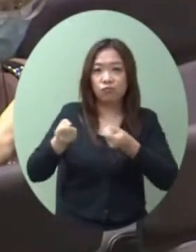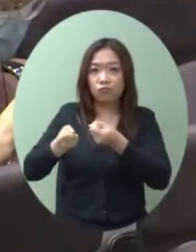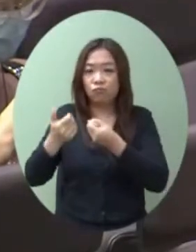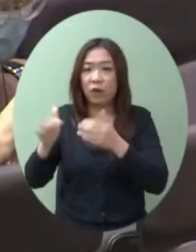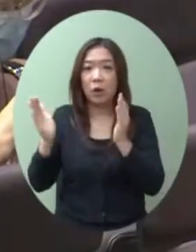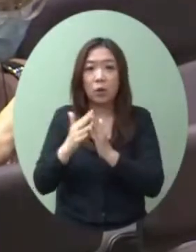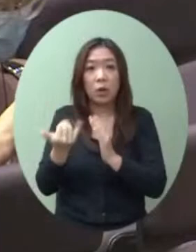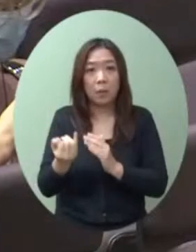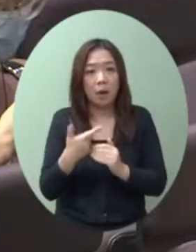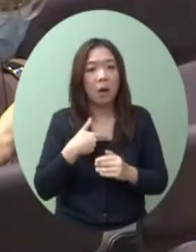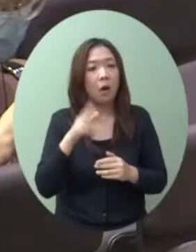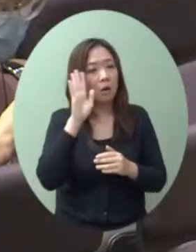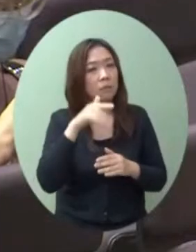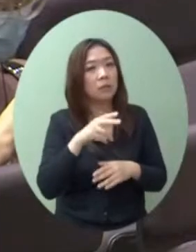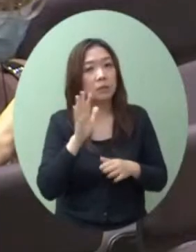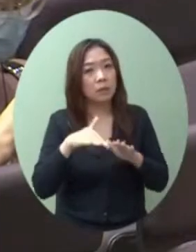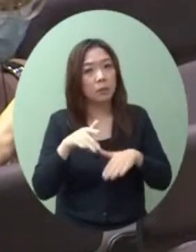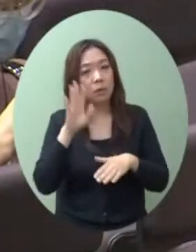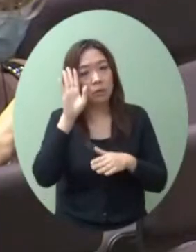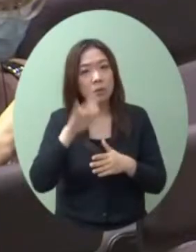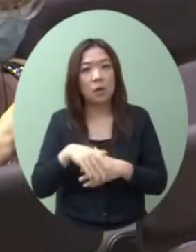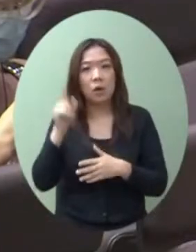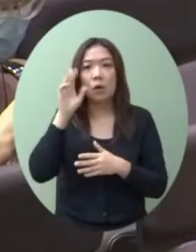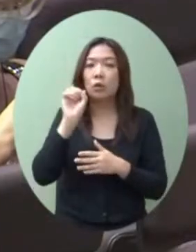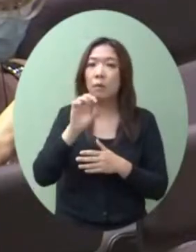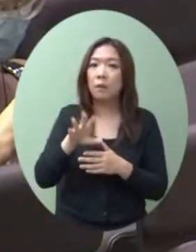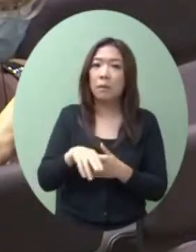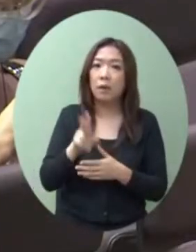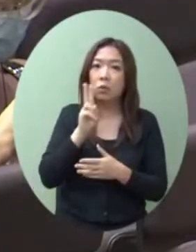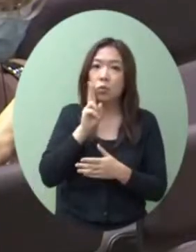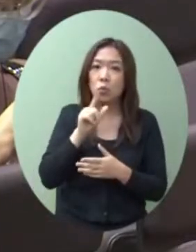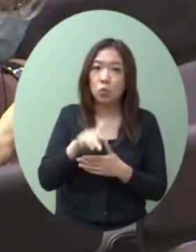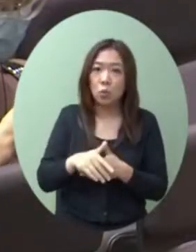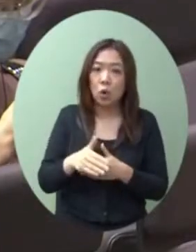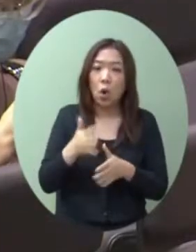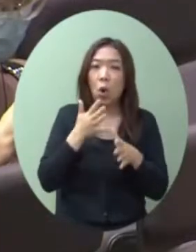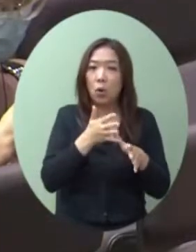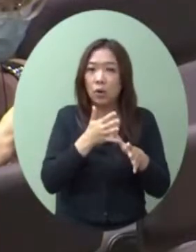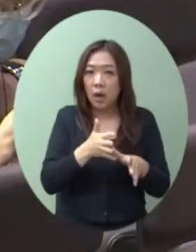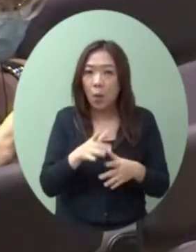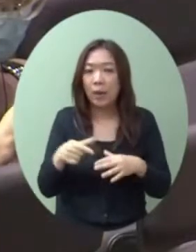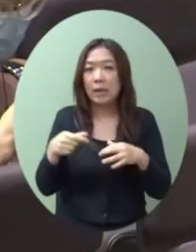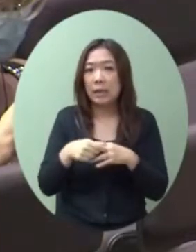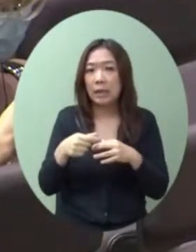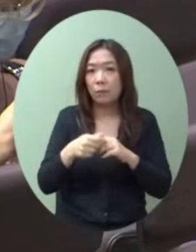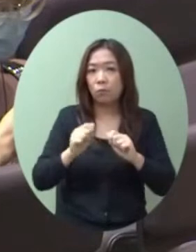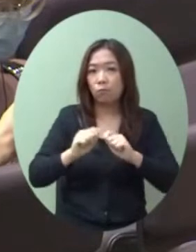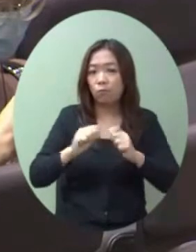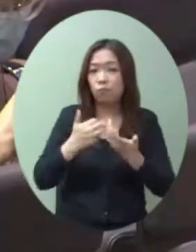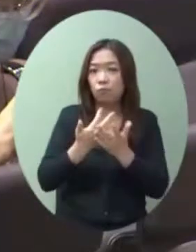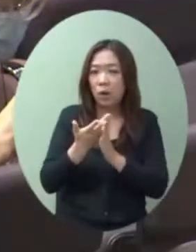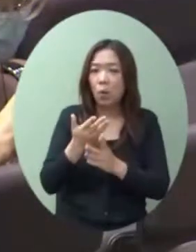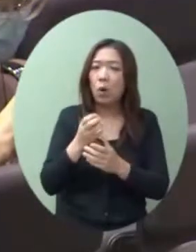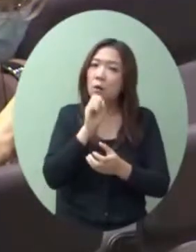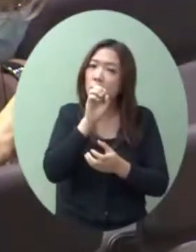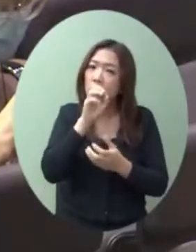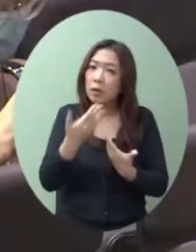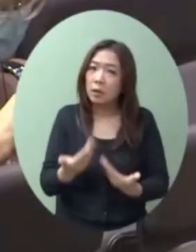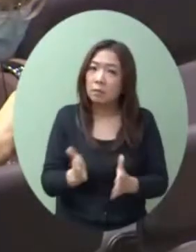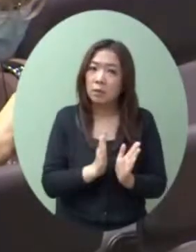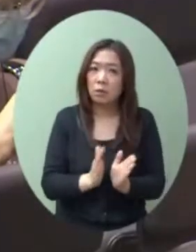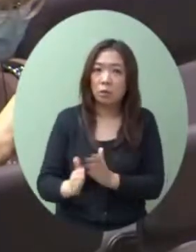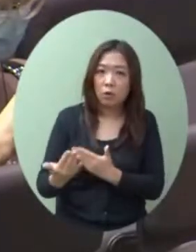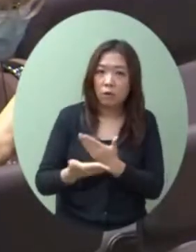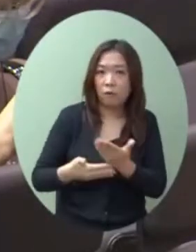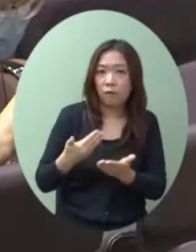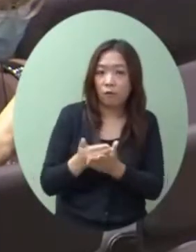crowded than in the hotel. I think 2 questions are enough. Now, a question on behalf of the financial